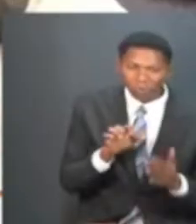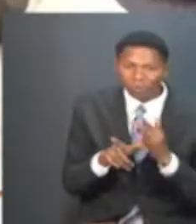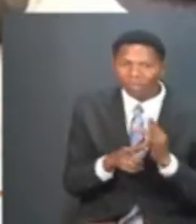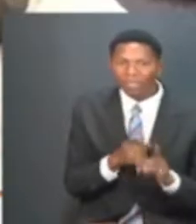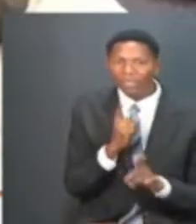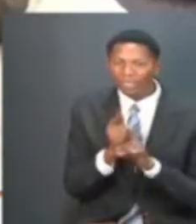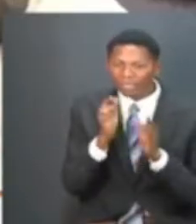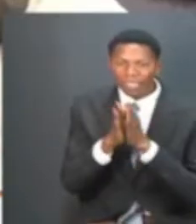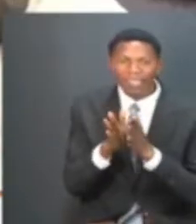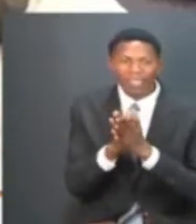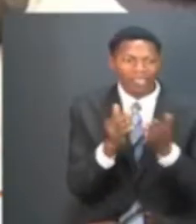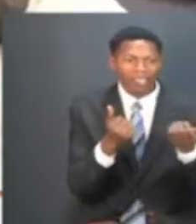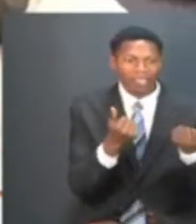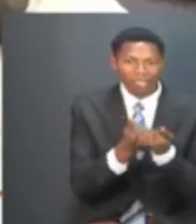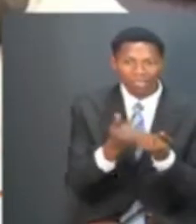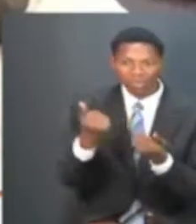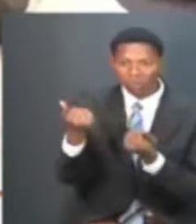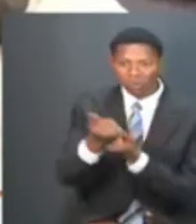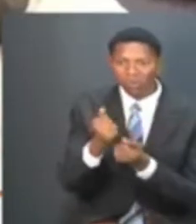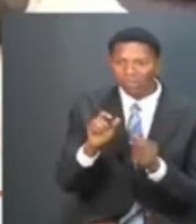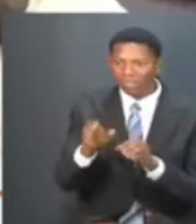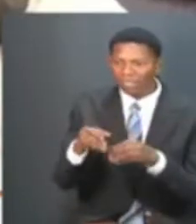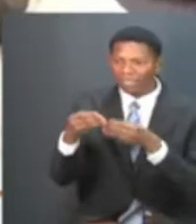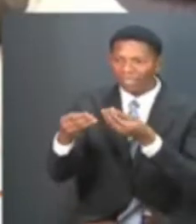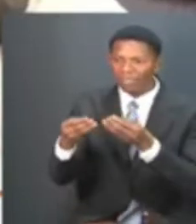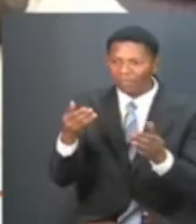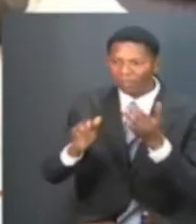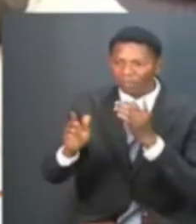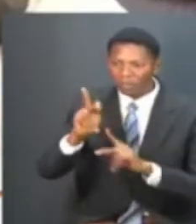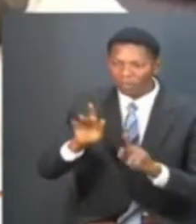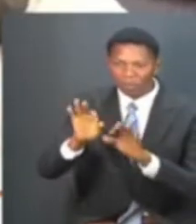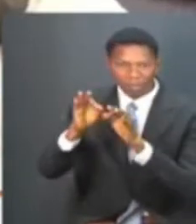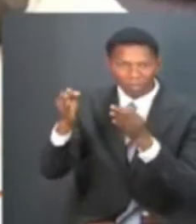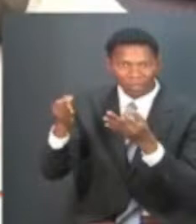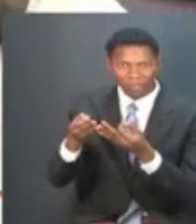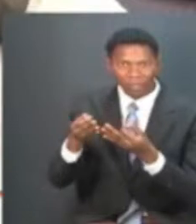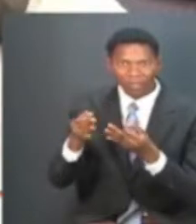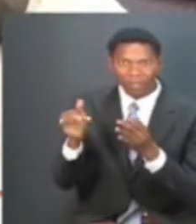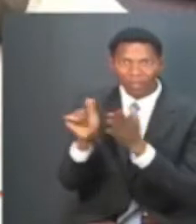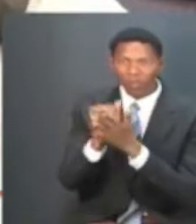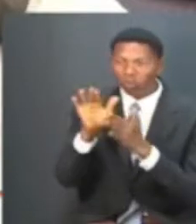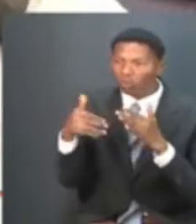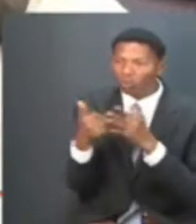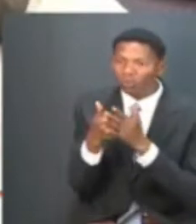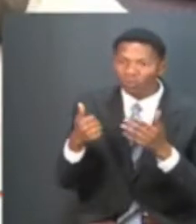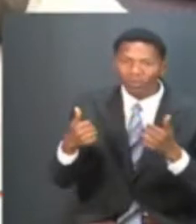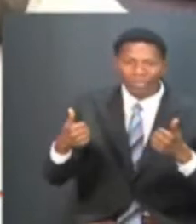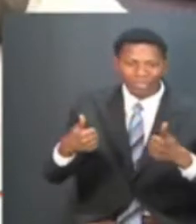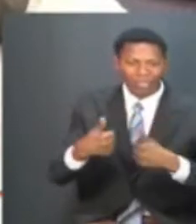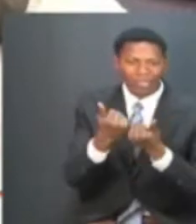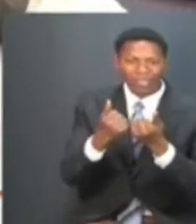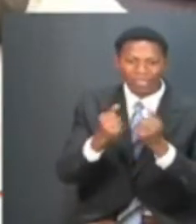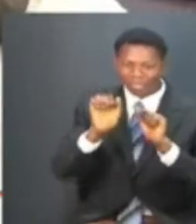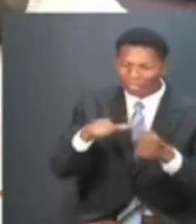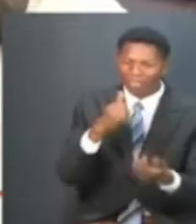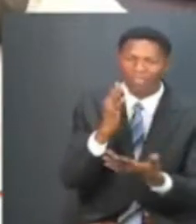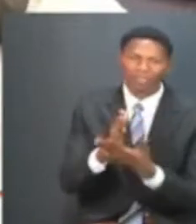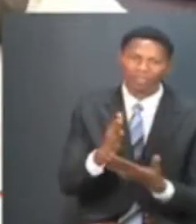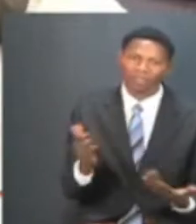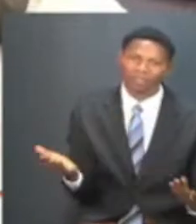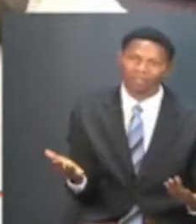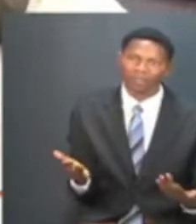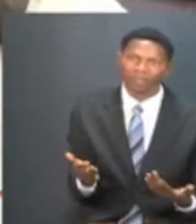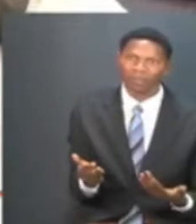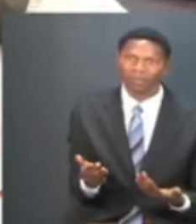to be given to affected victims where these accidents could have been avoided. So, Speaker, not